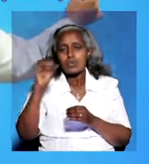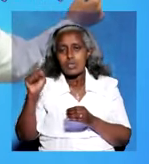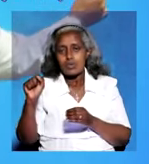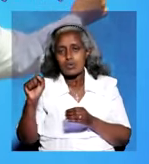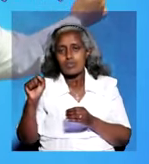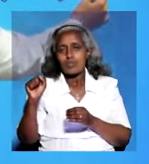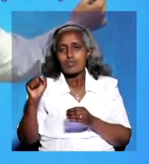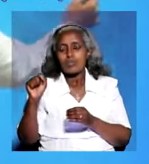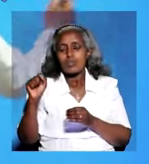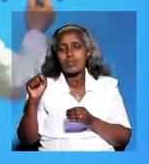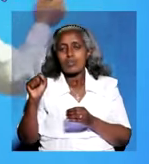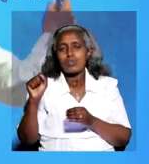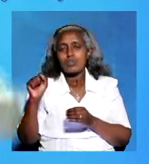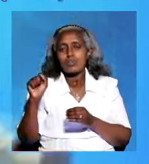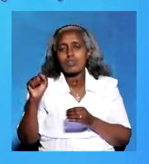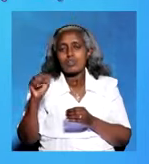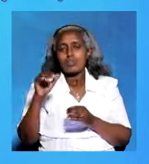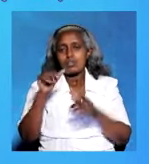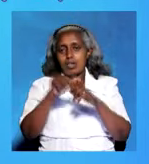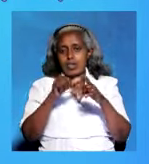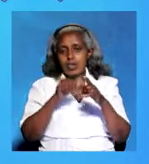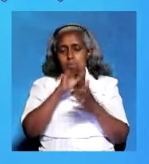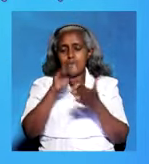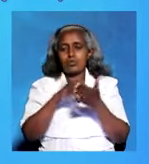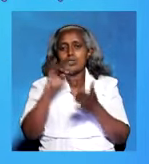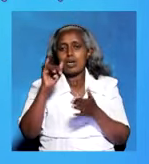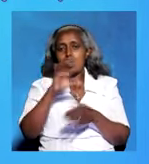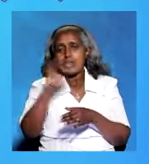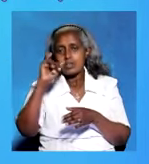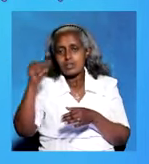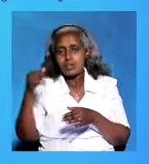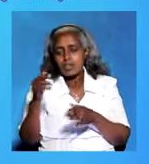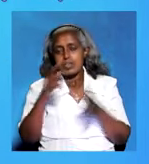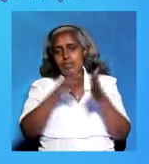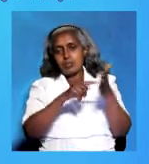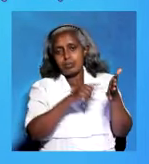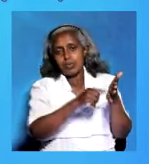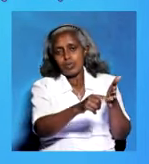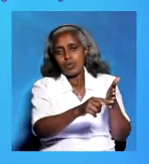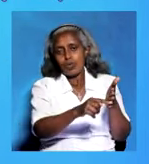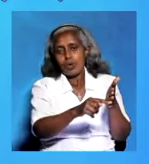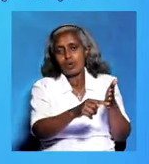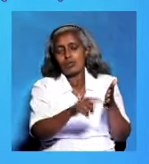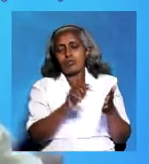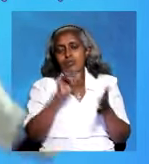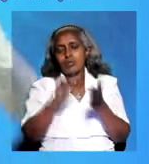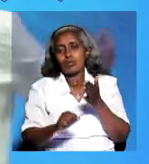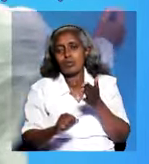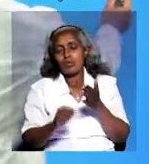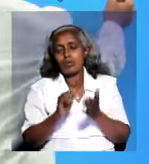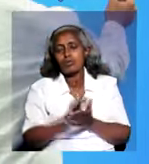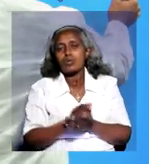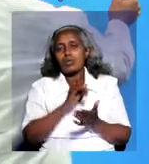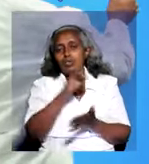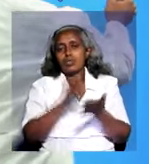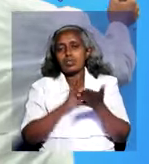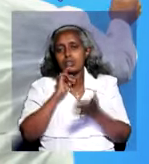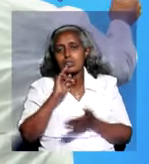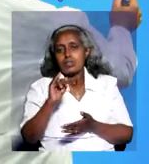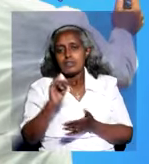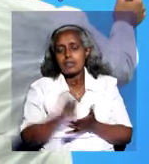of the angle between I and J. They are mutually perpendicular. They are perpendicular. So, it is